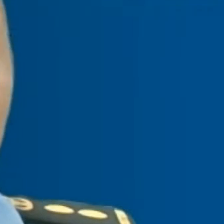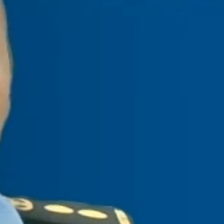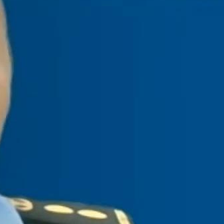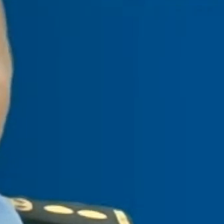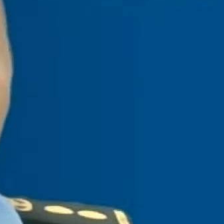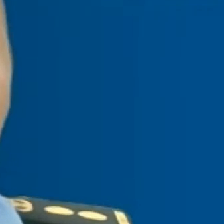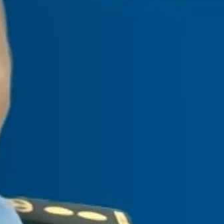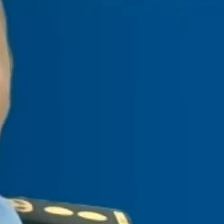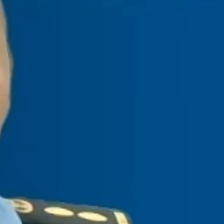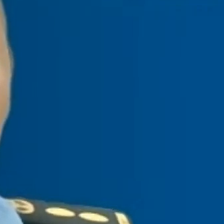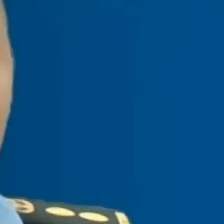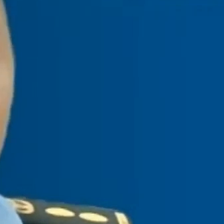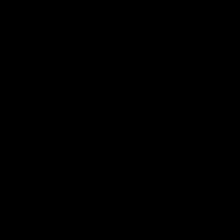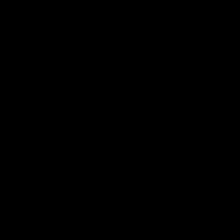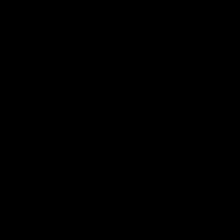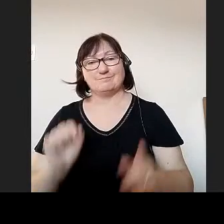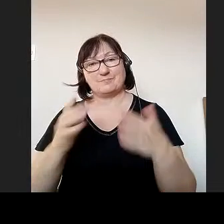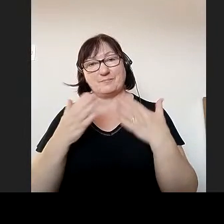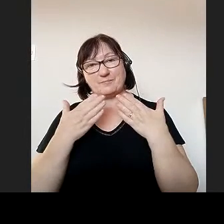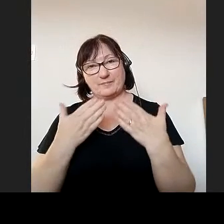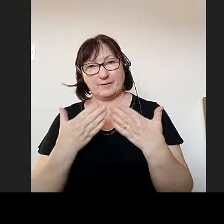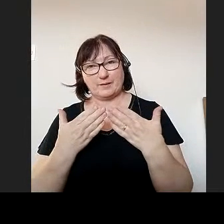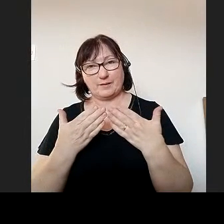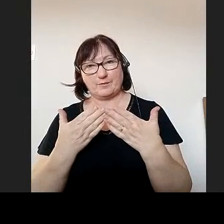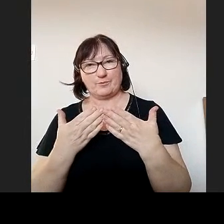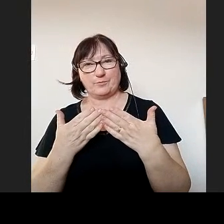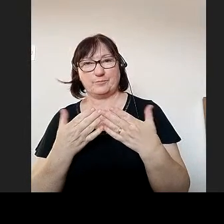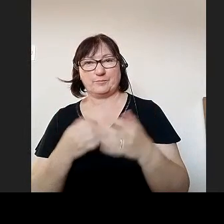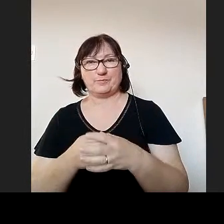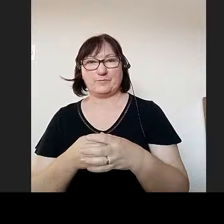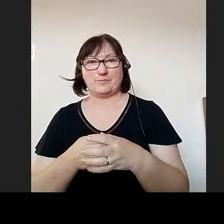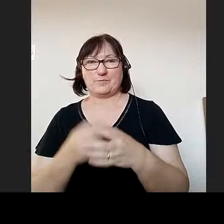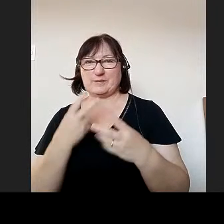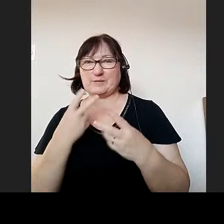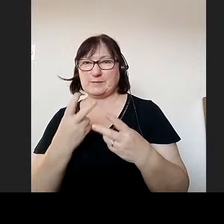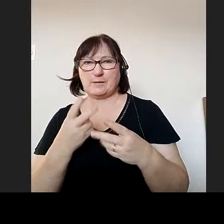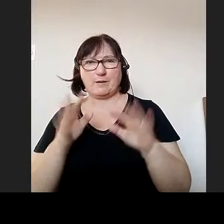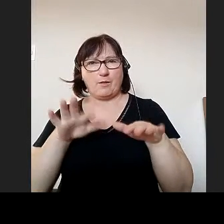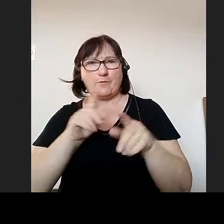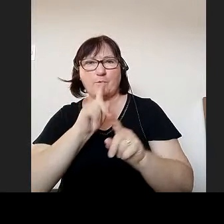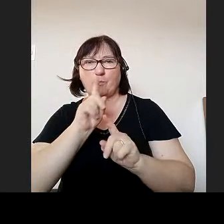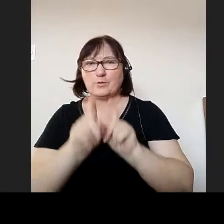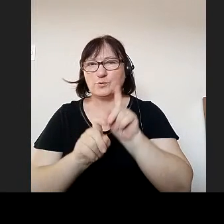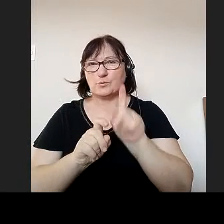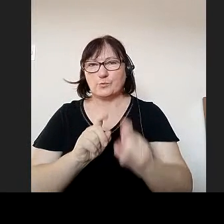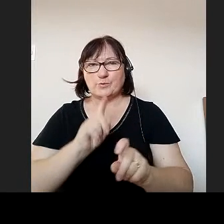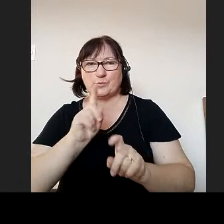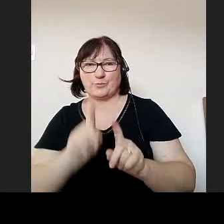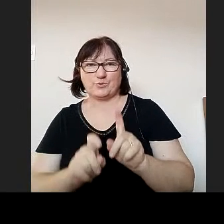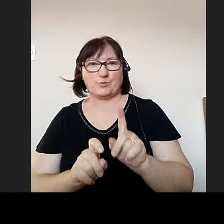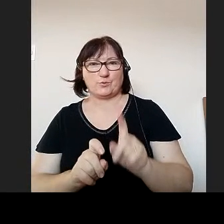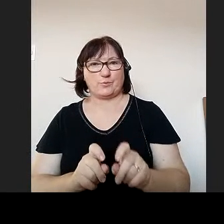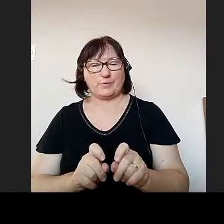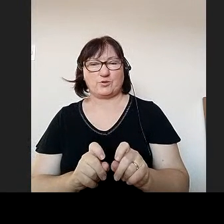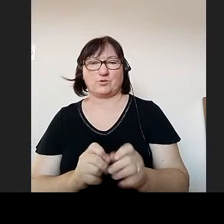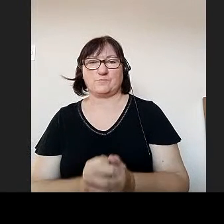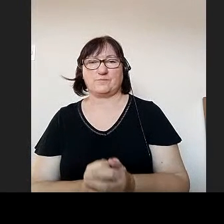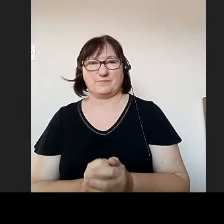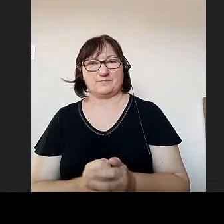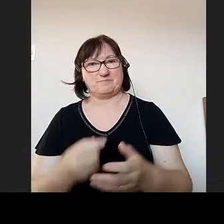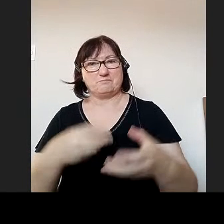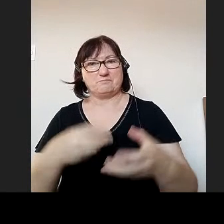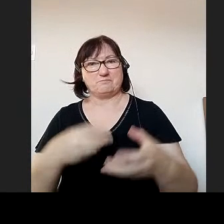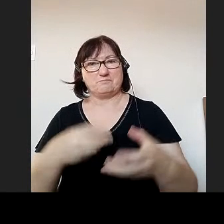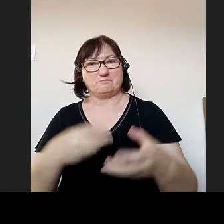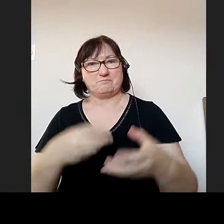ladies and gentlemen, thank you so much for the energy that I'm seeing. I see a lot of questions coming through in both the chat box as